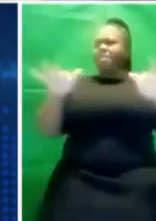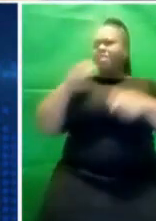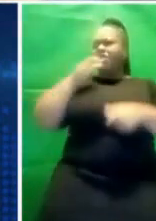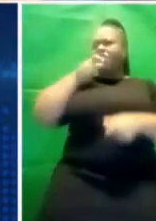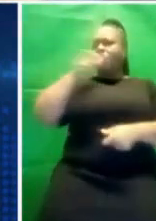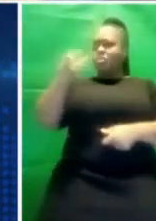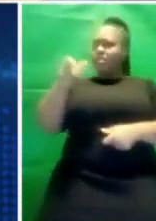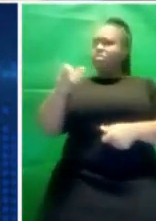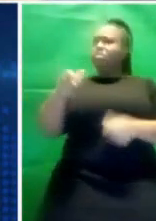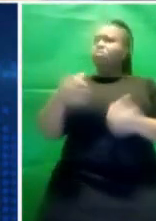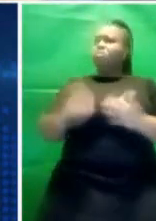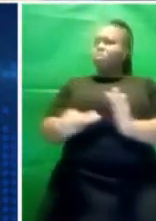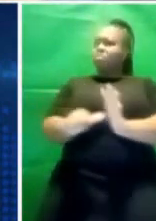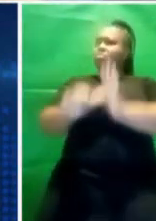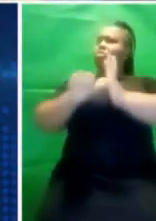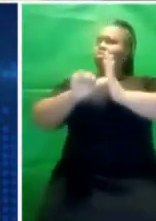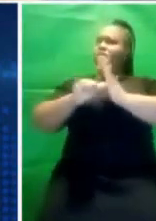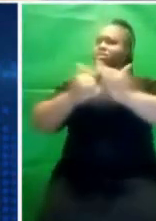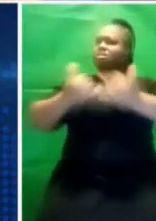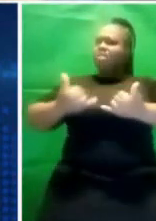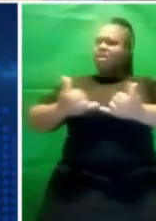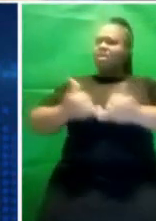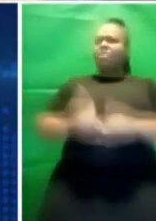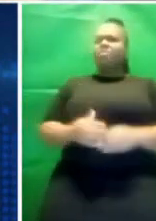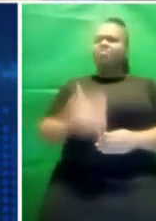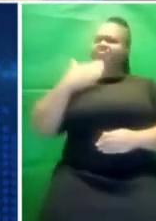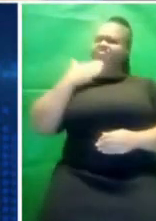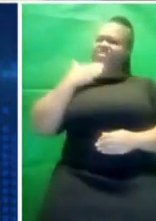remind our viewers why we should be paying